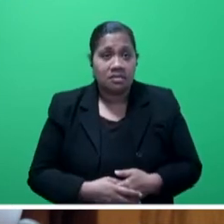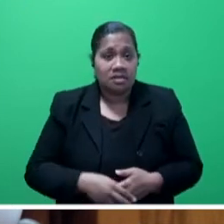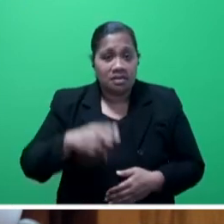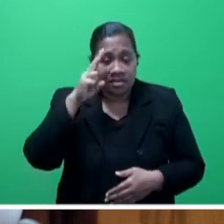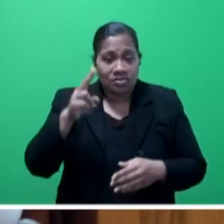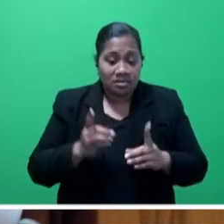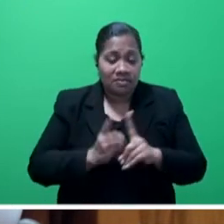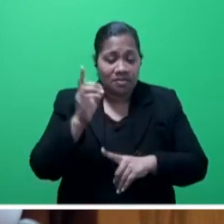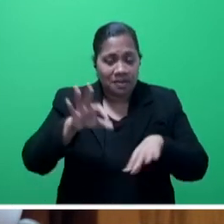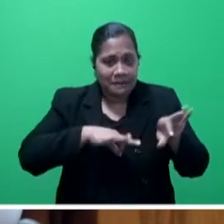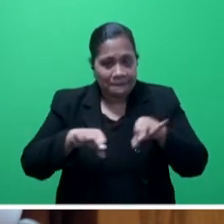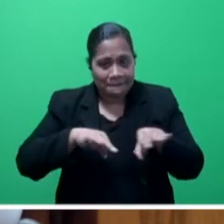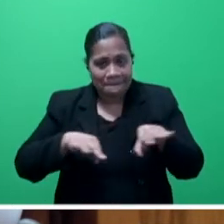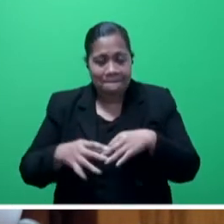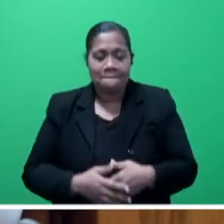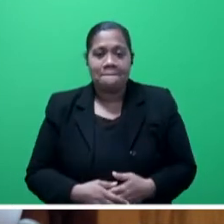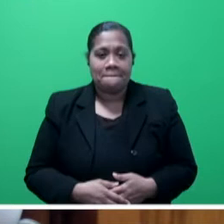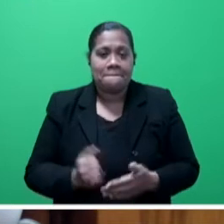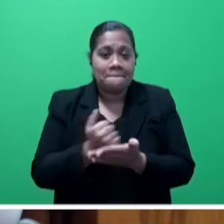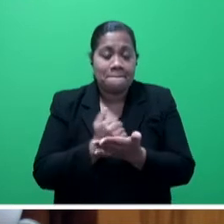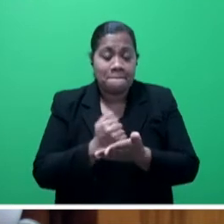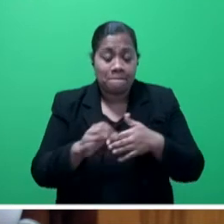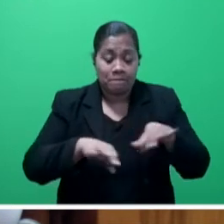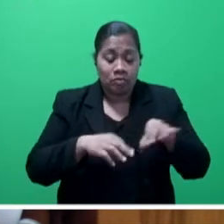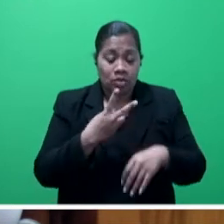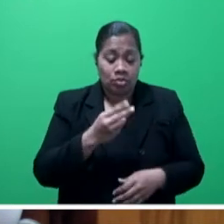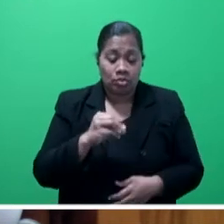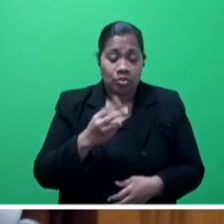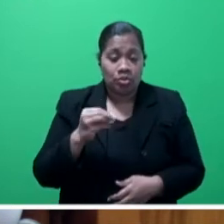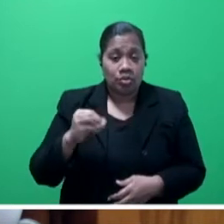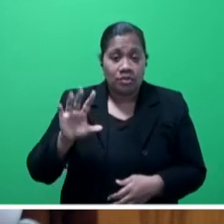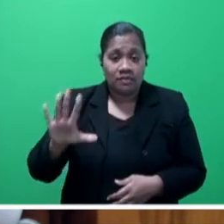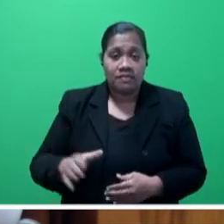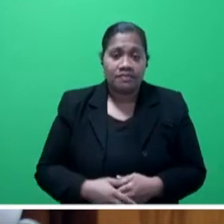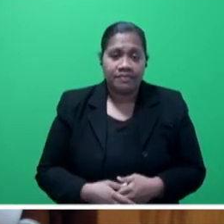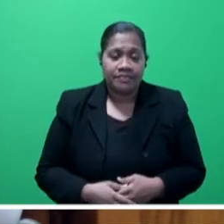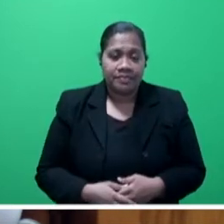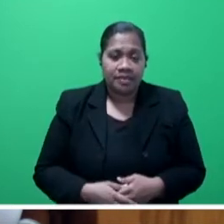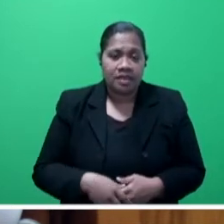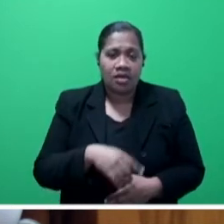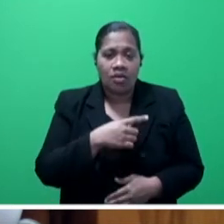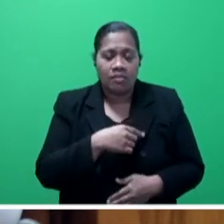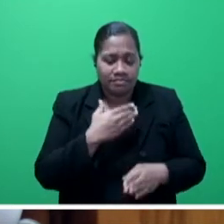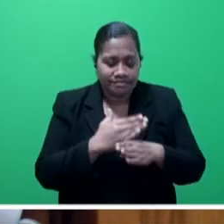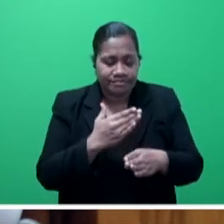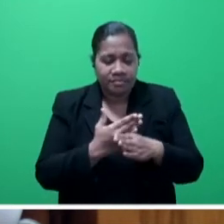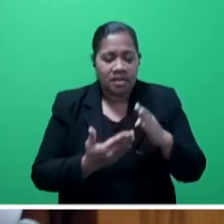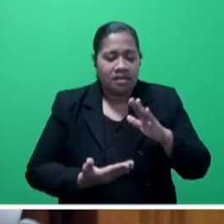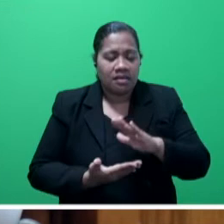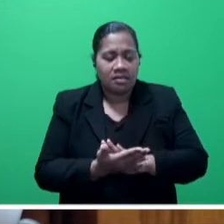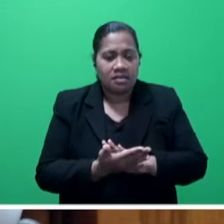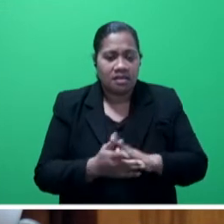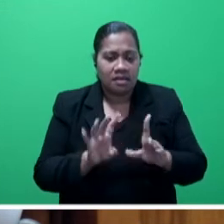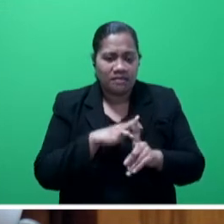Strategy, Action Plan 2020-2025, and our global obligations under the various multilateral environmental treaties that we